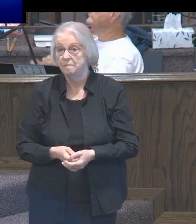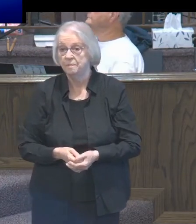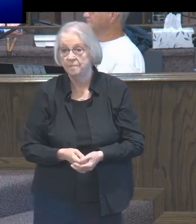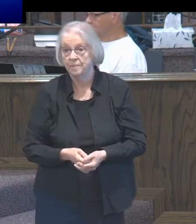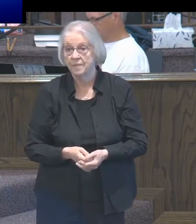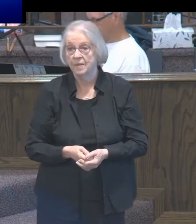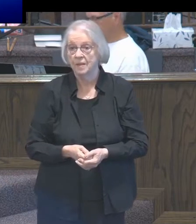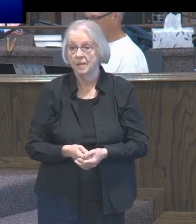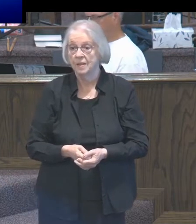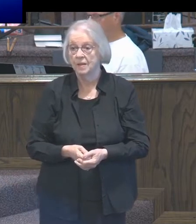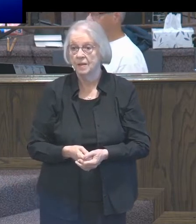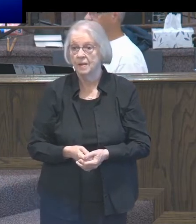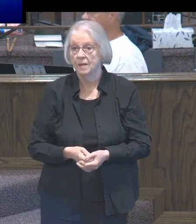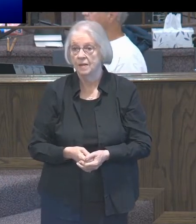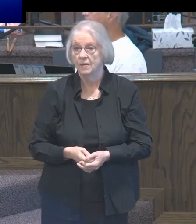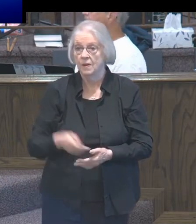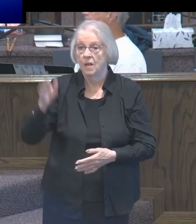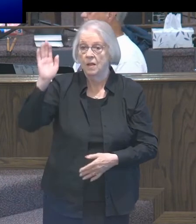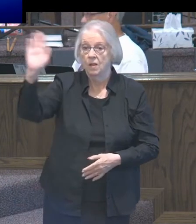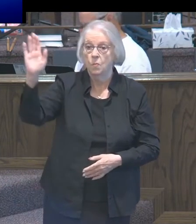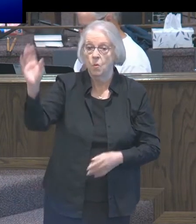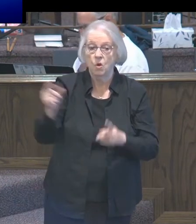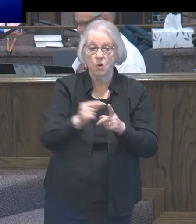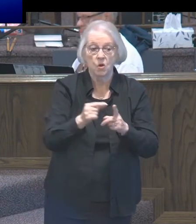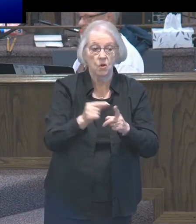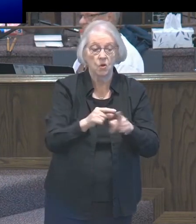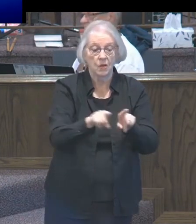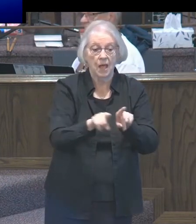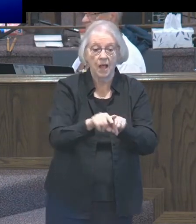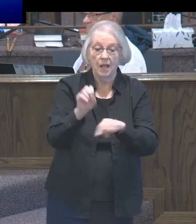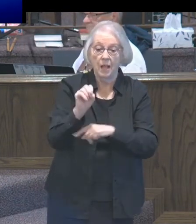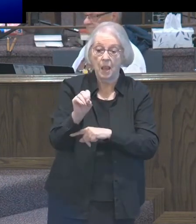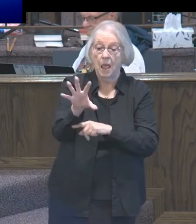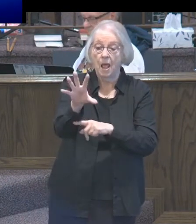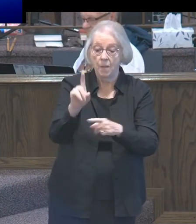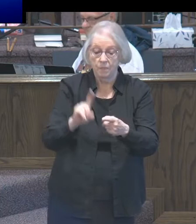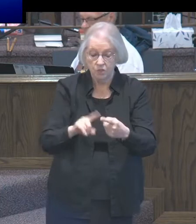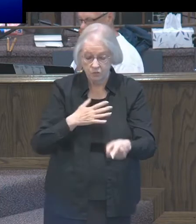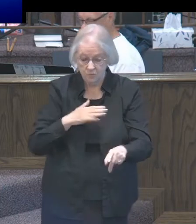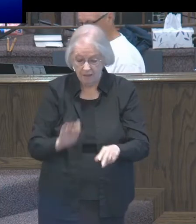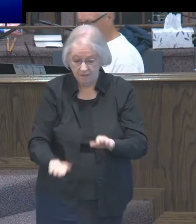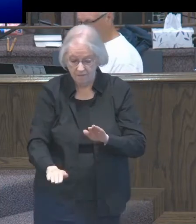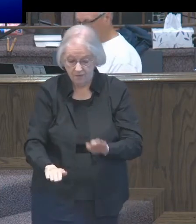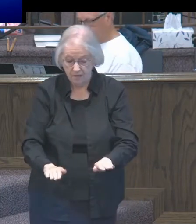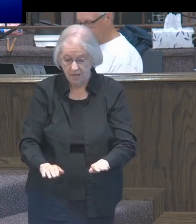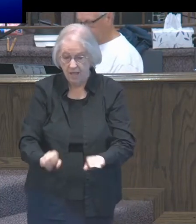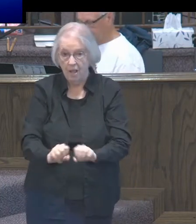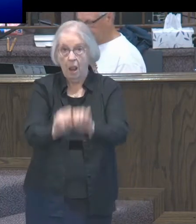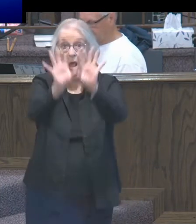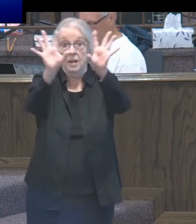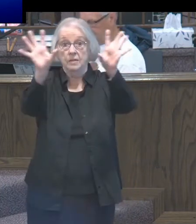sand. Thy word is a lamp unto my feet, and a light